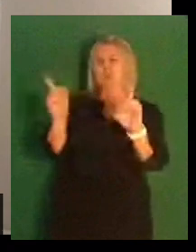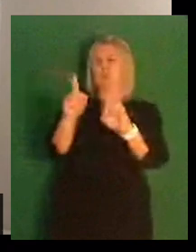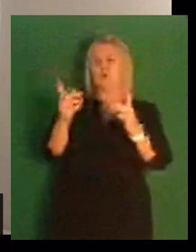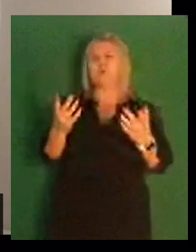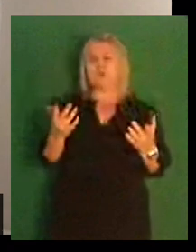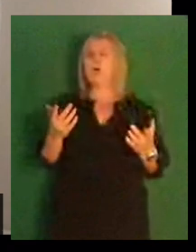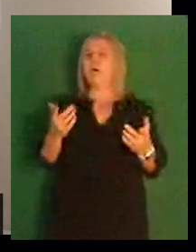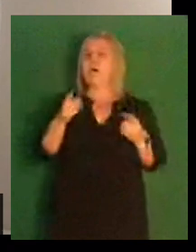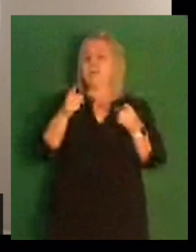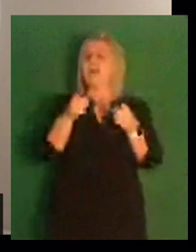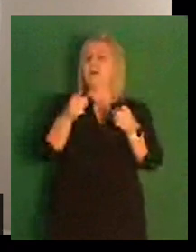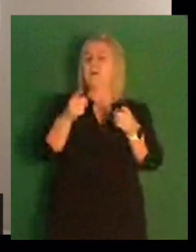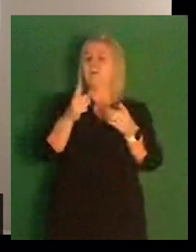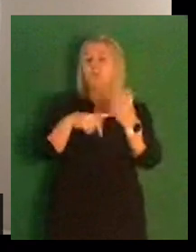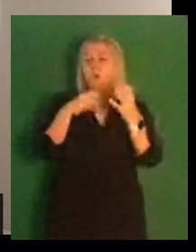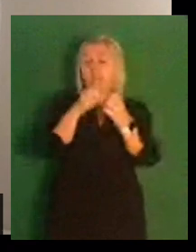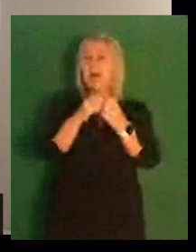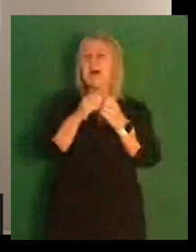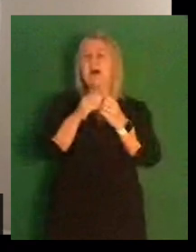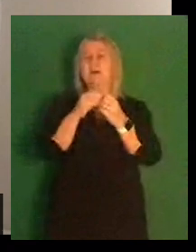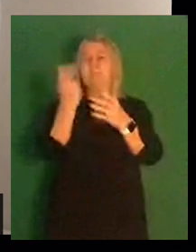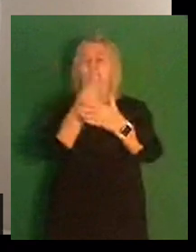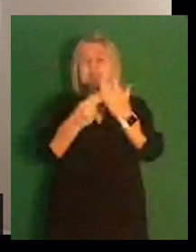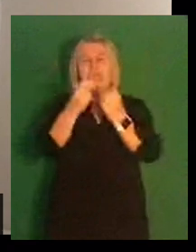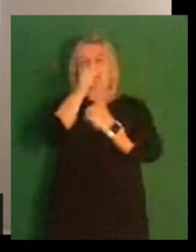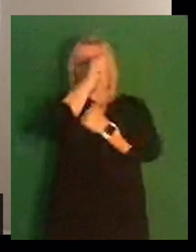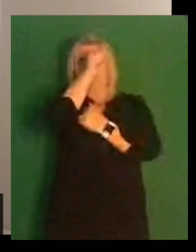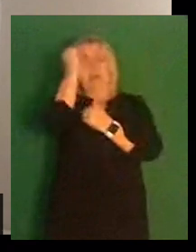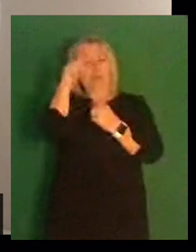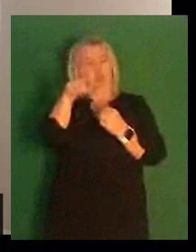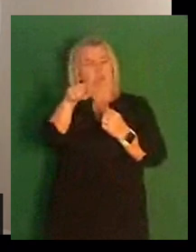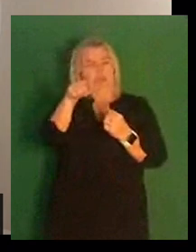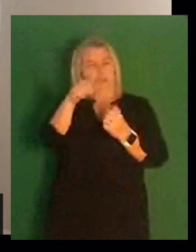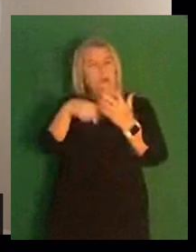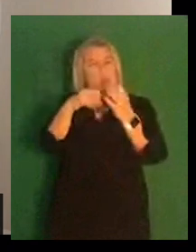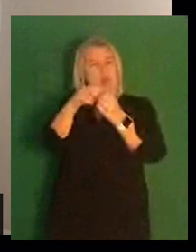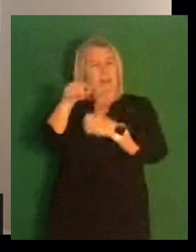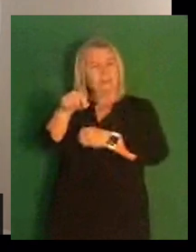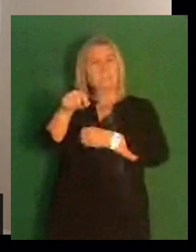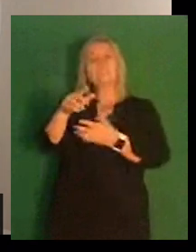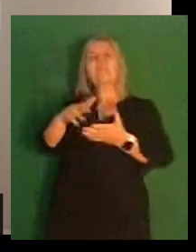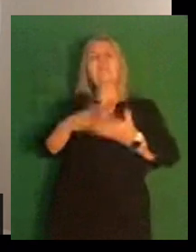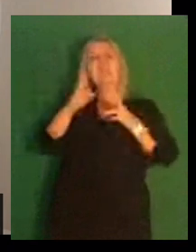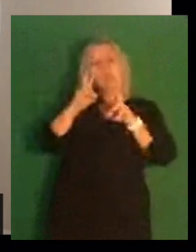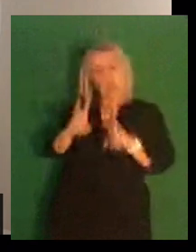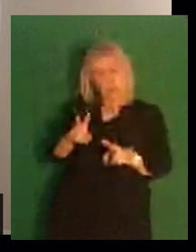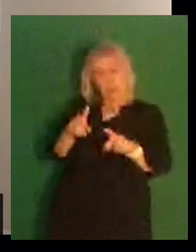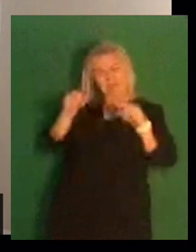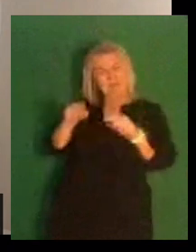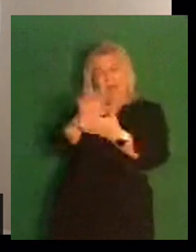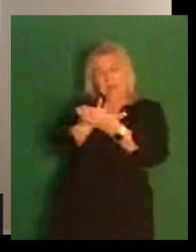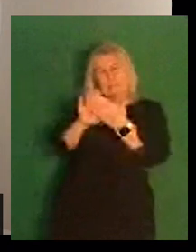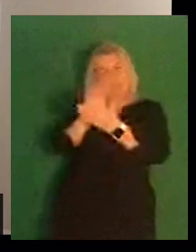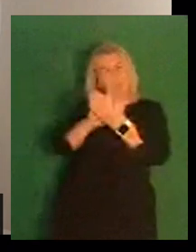the Laboratory for Artistic Intelligence, because we're about, in a sense, we're deconstructing what is artistic intelligence, what does art know, what